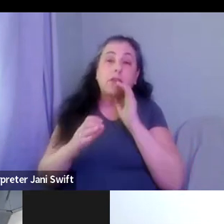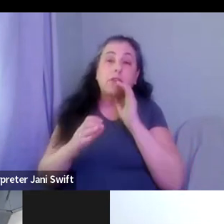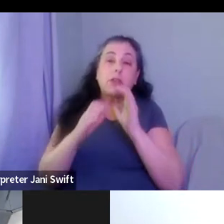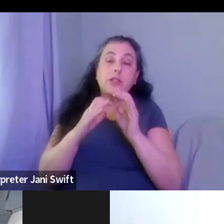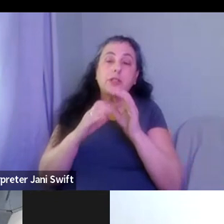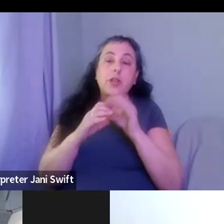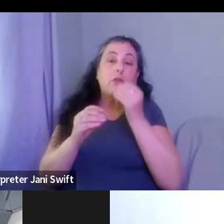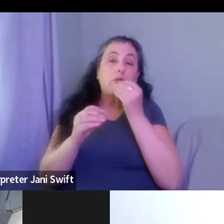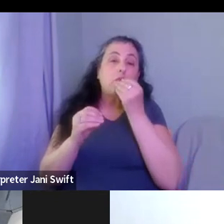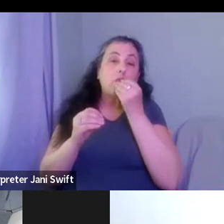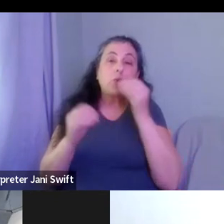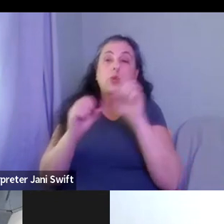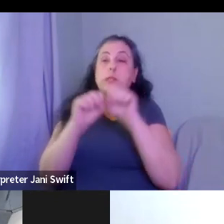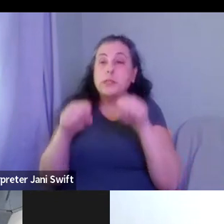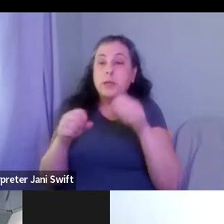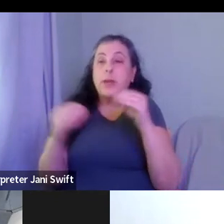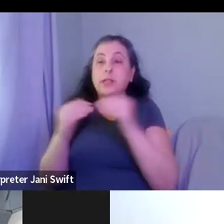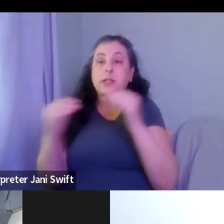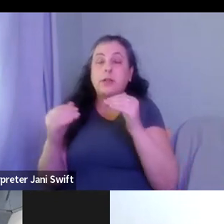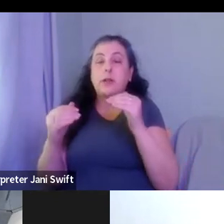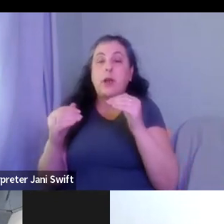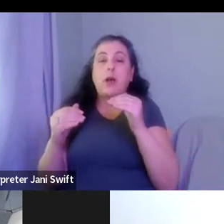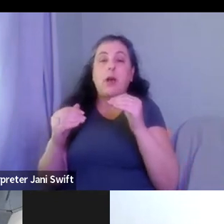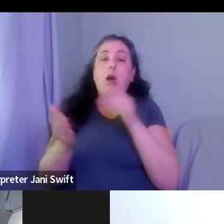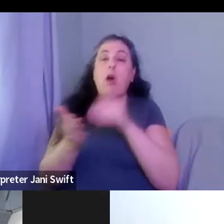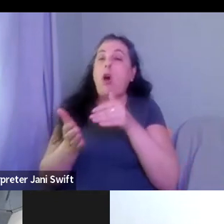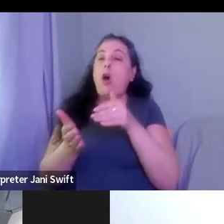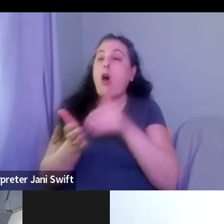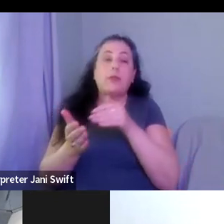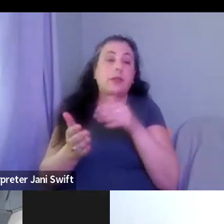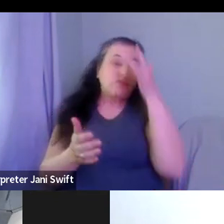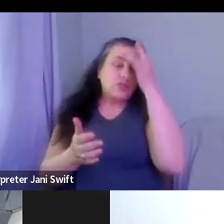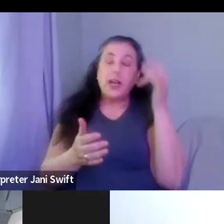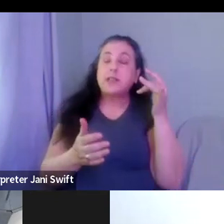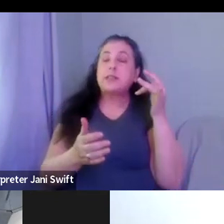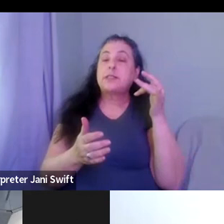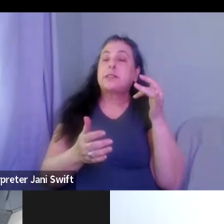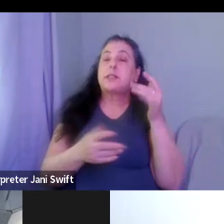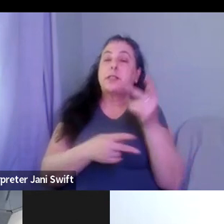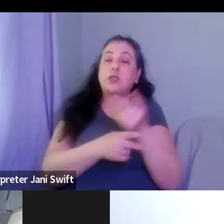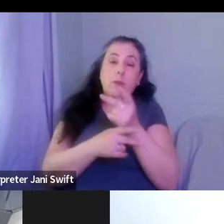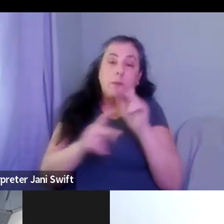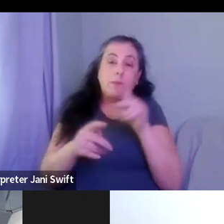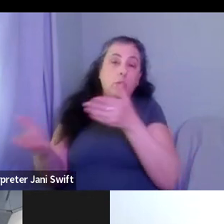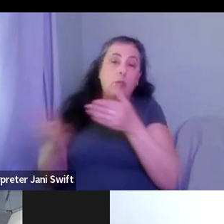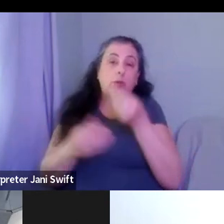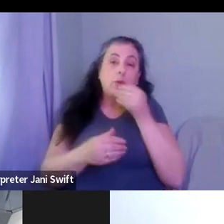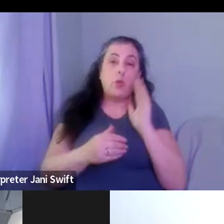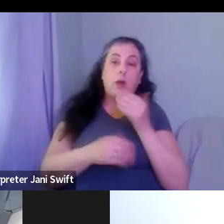food justice often overlooks the treatment of people who bring food to our table, whether it's ours or someone else's